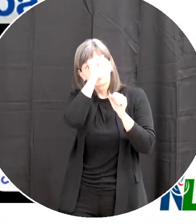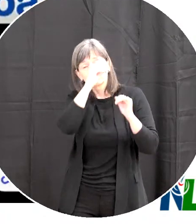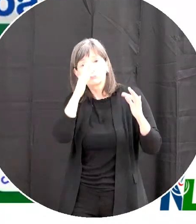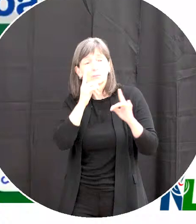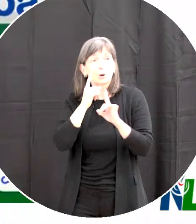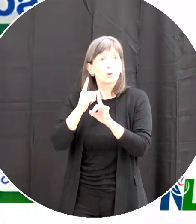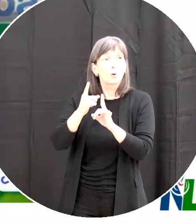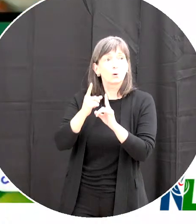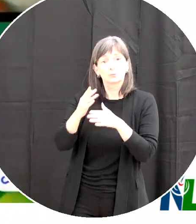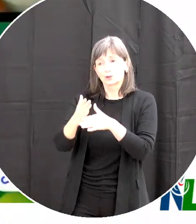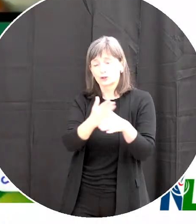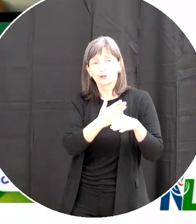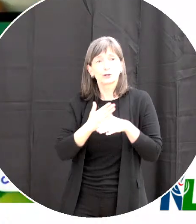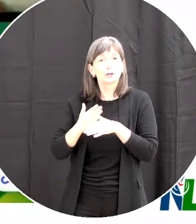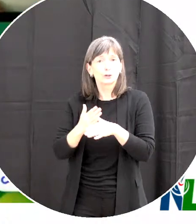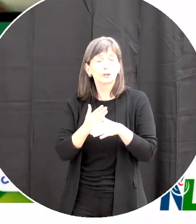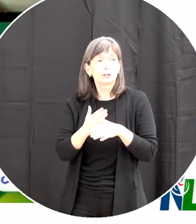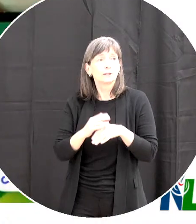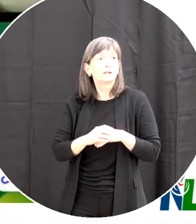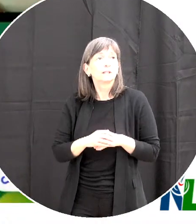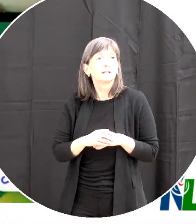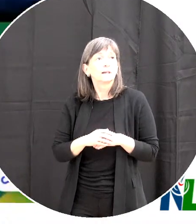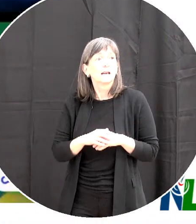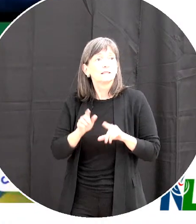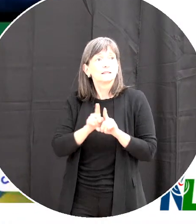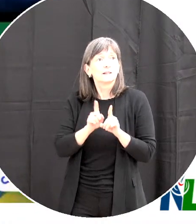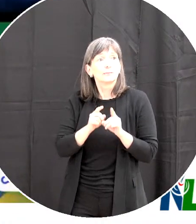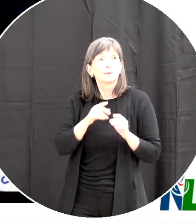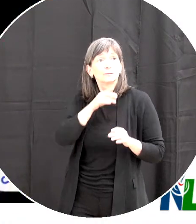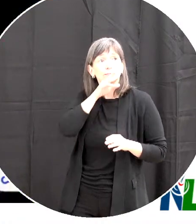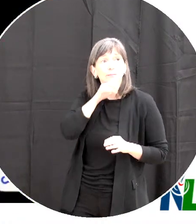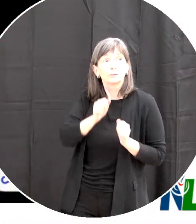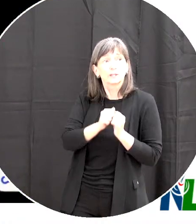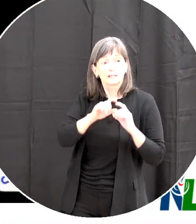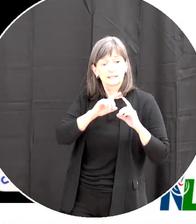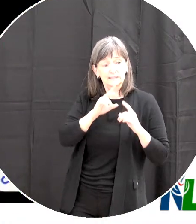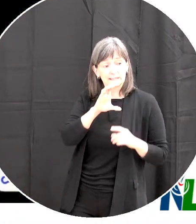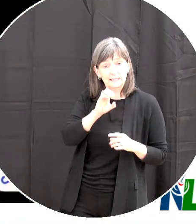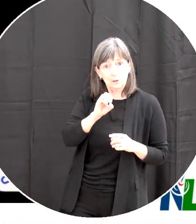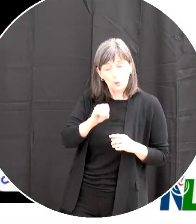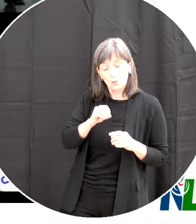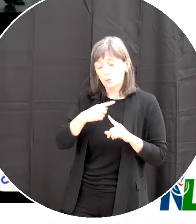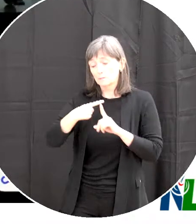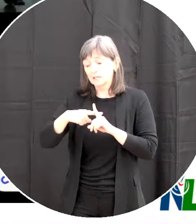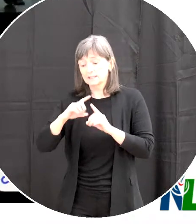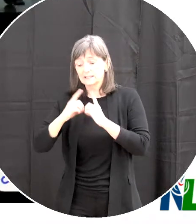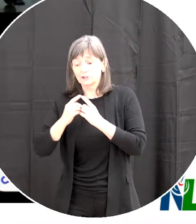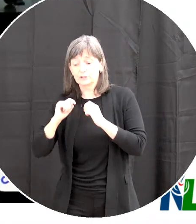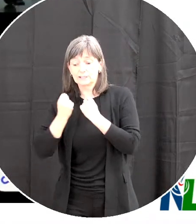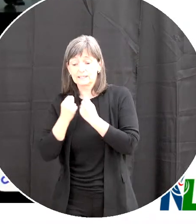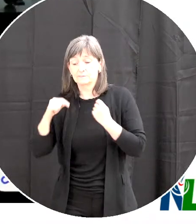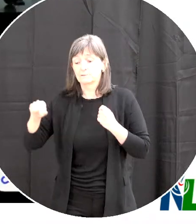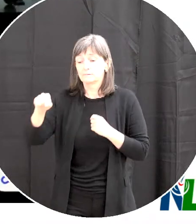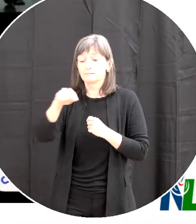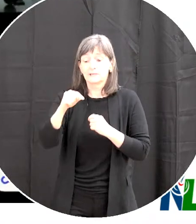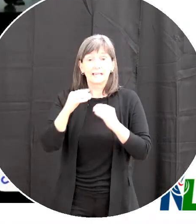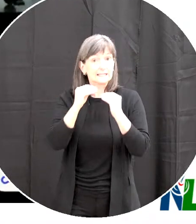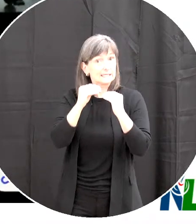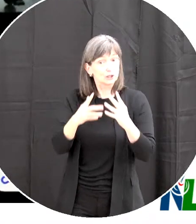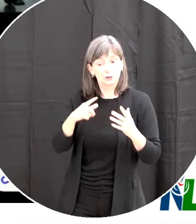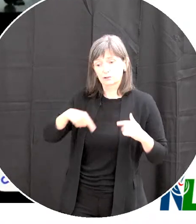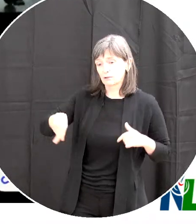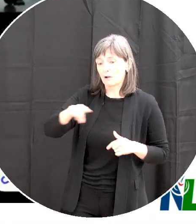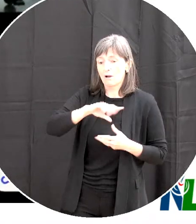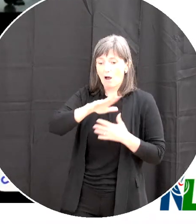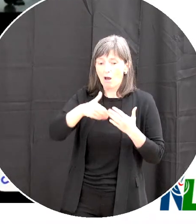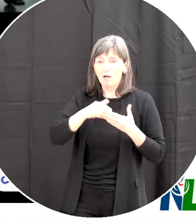of our CEO as he learns and leads alongside our district team, as well as students and educators who make the purpose of the